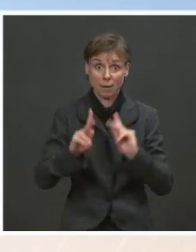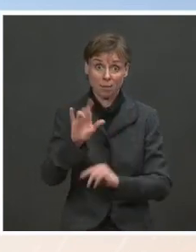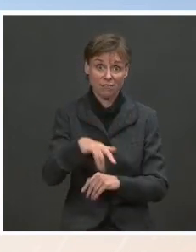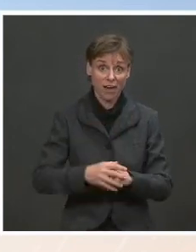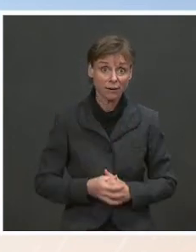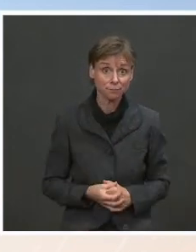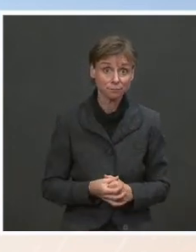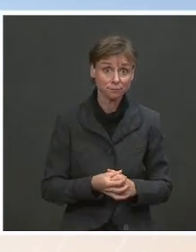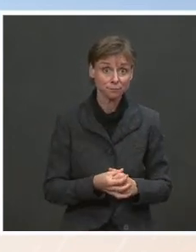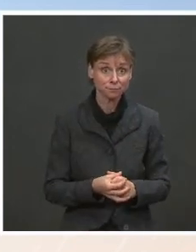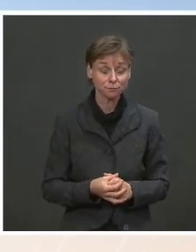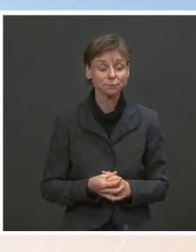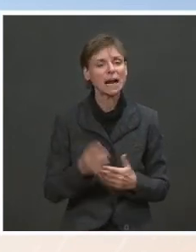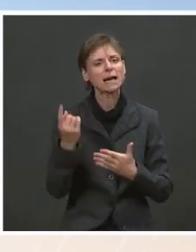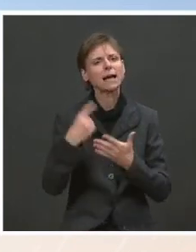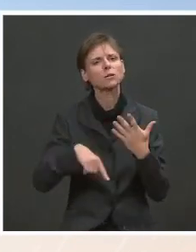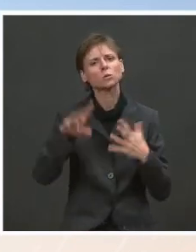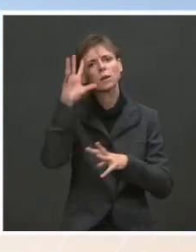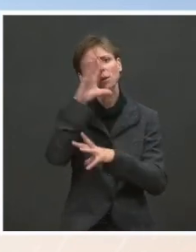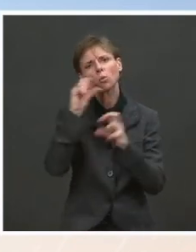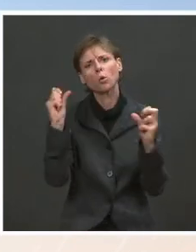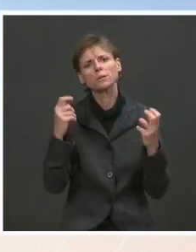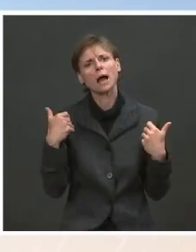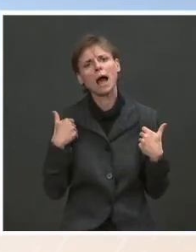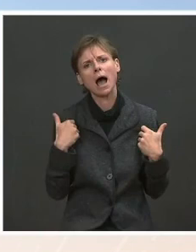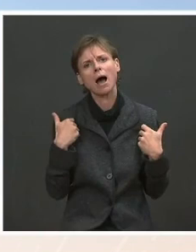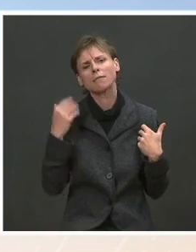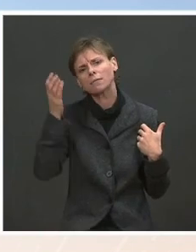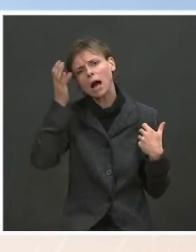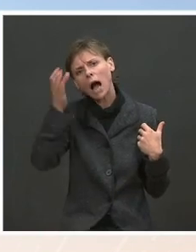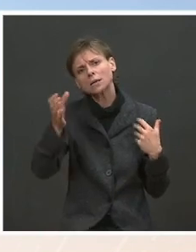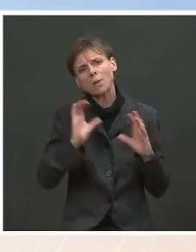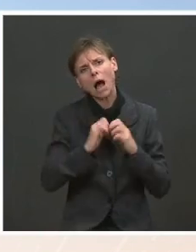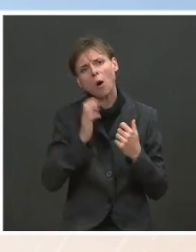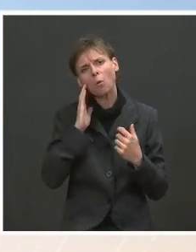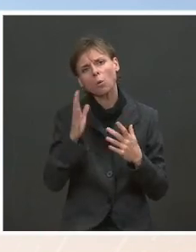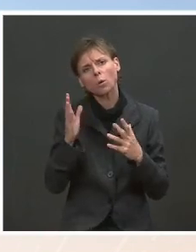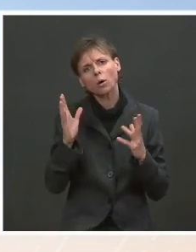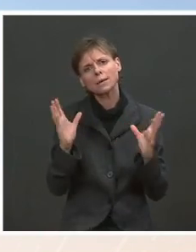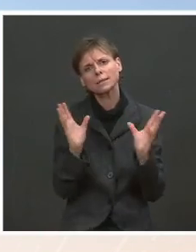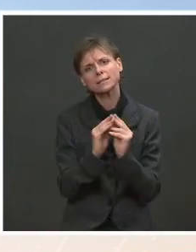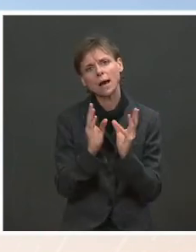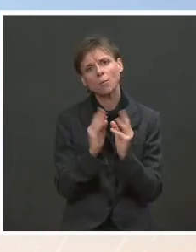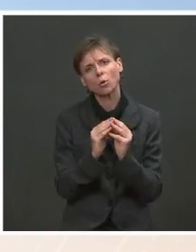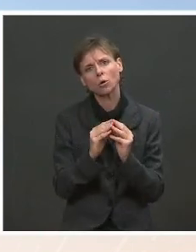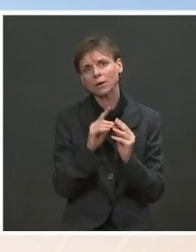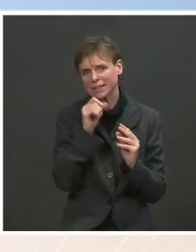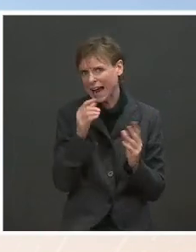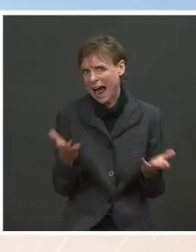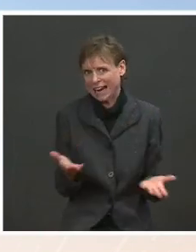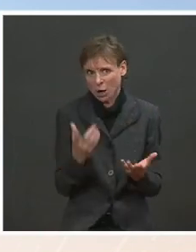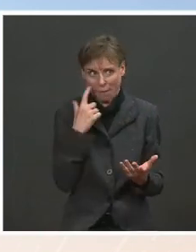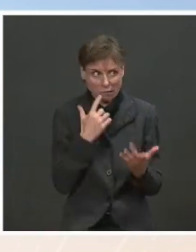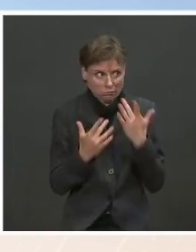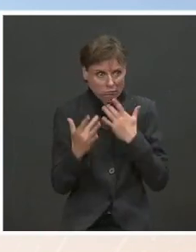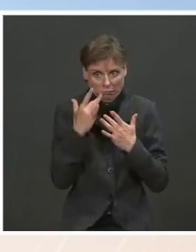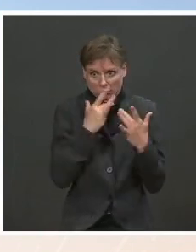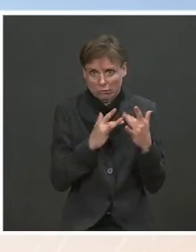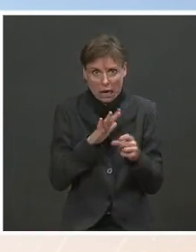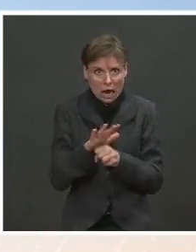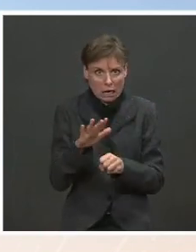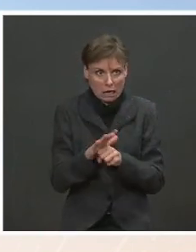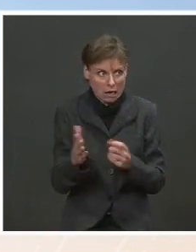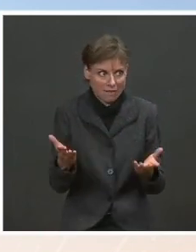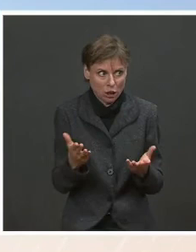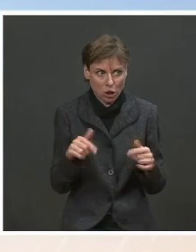president. Any idea how it's going to be assembled? Will it be in here or somewhere else? I don't think it will be in here because it would be very limited numbers in here. We